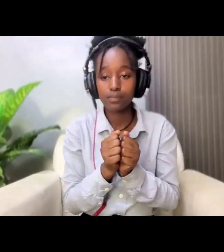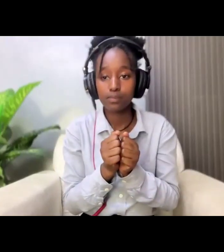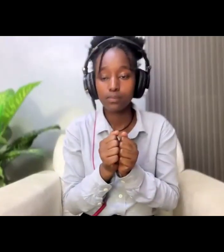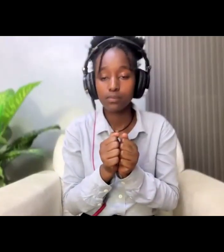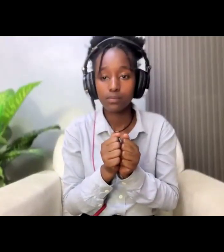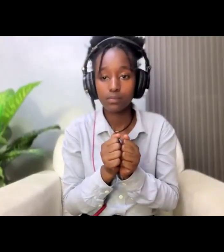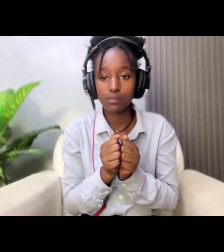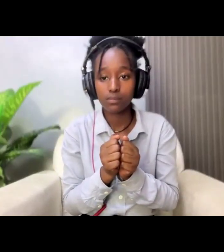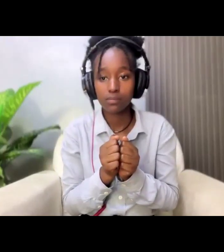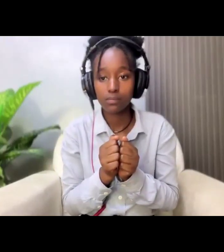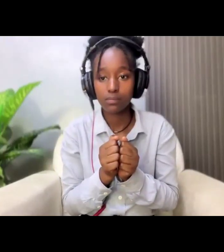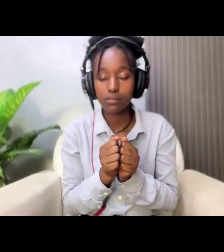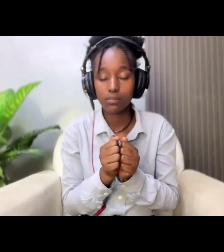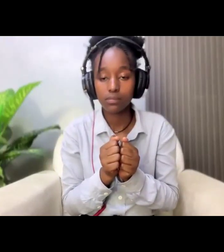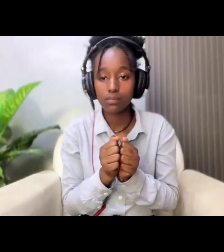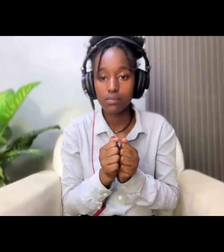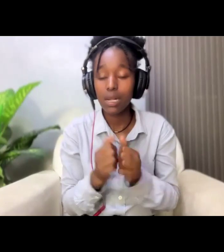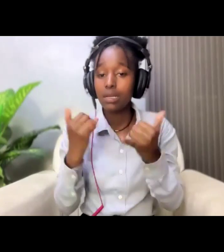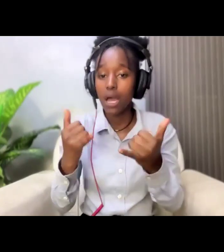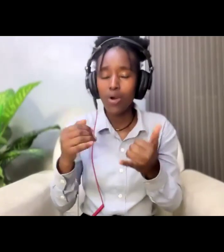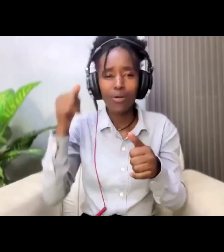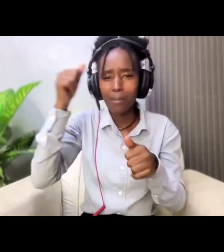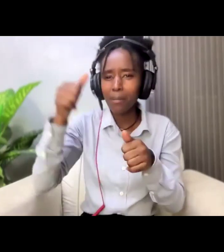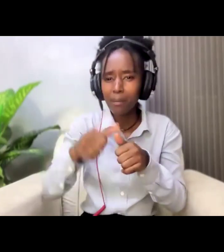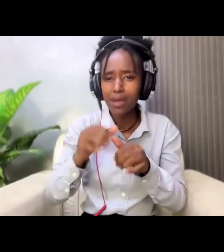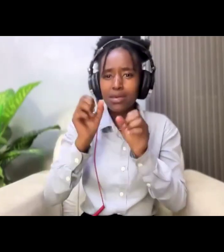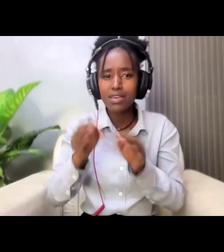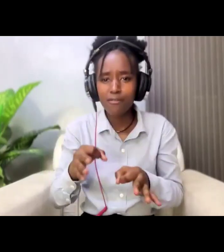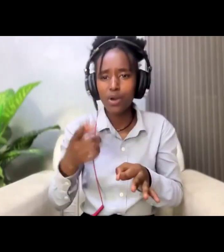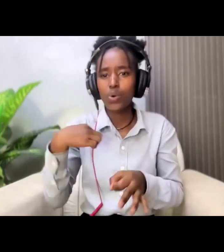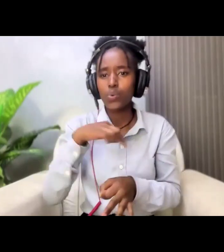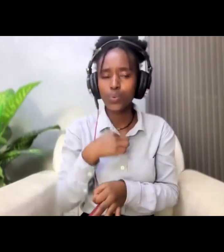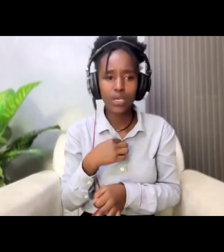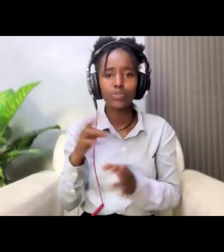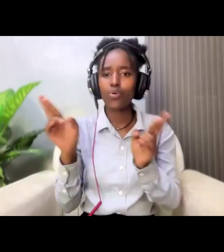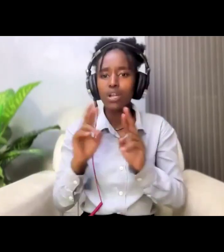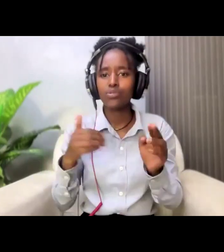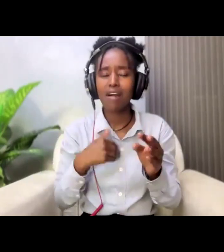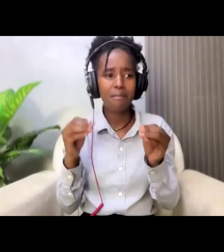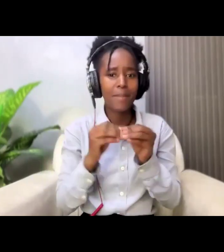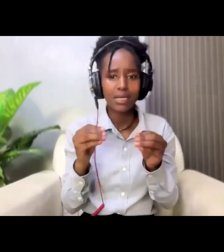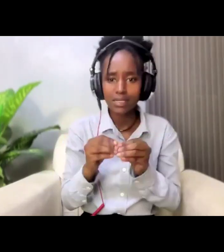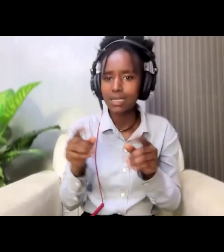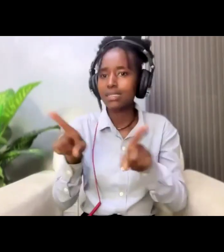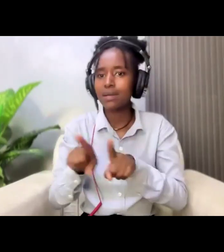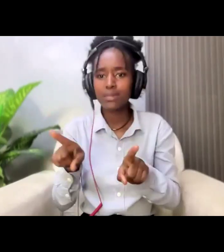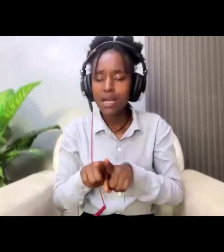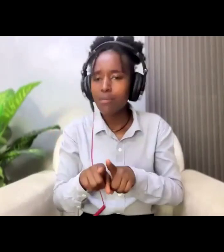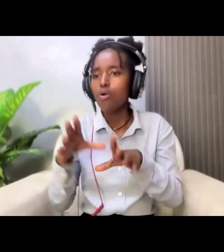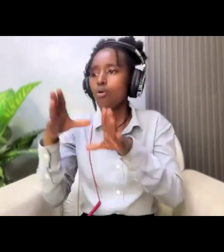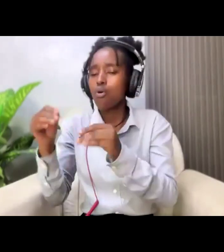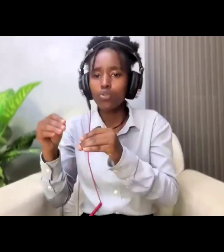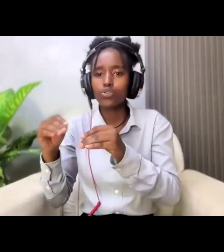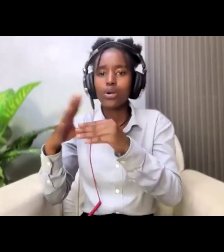are absolutely right. There's no point signing conventions and other things and talking about them in government committees